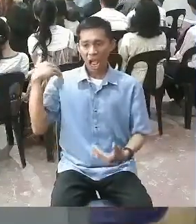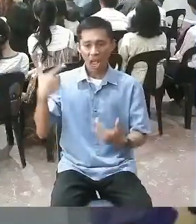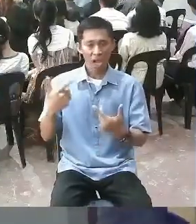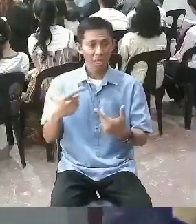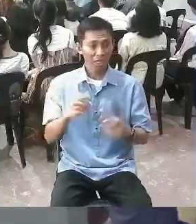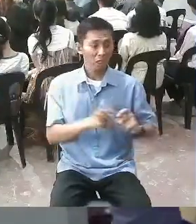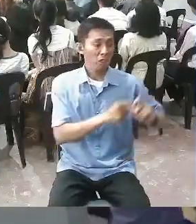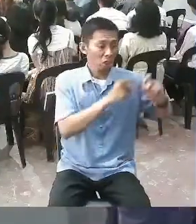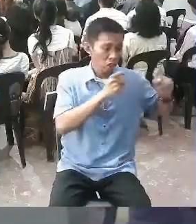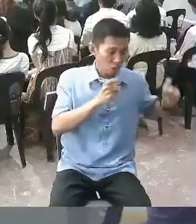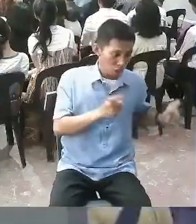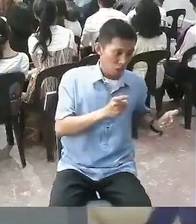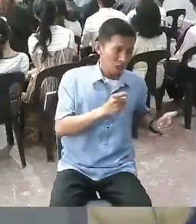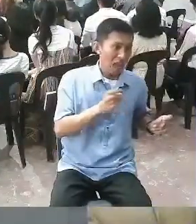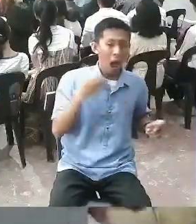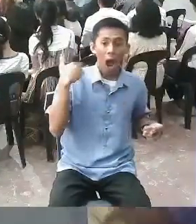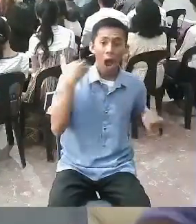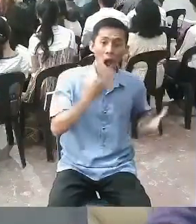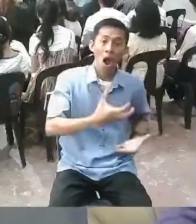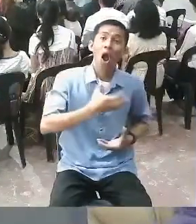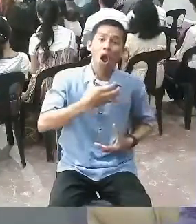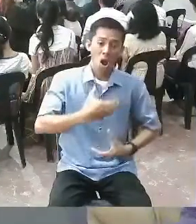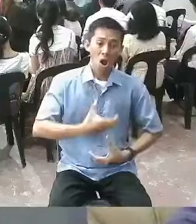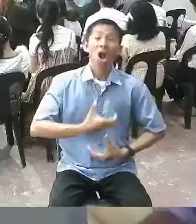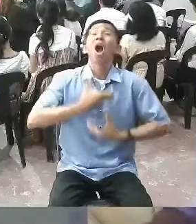your past.